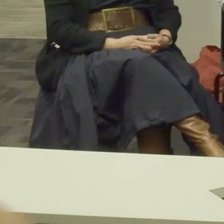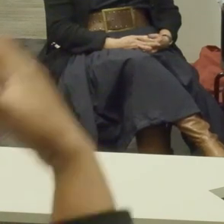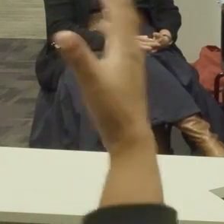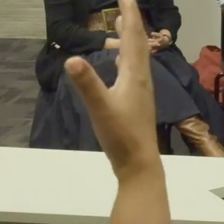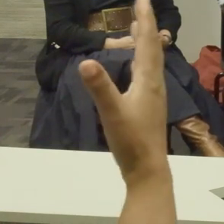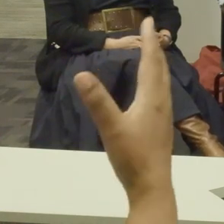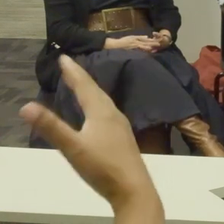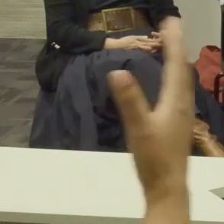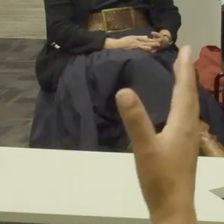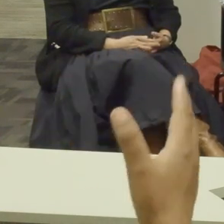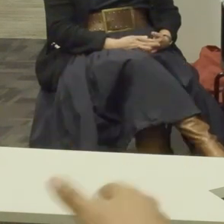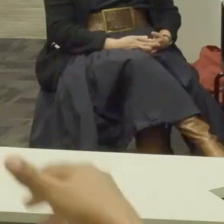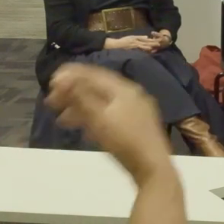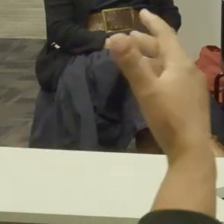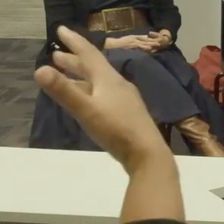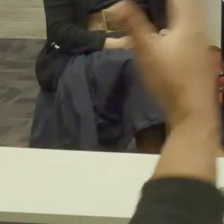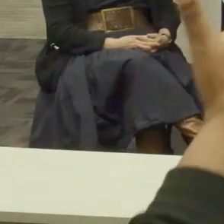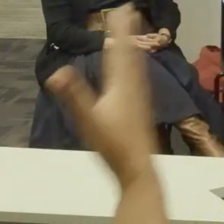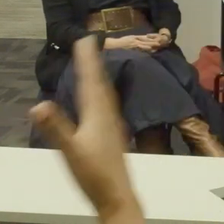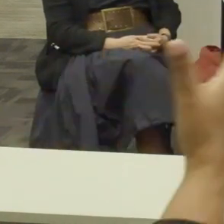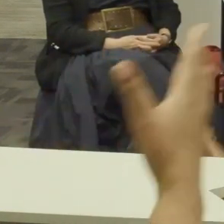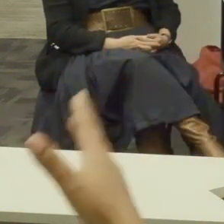people are not put on pedestals or